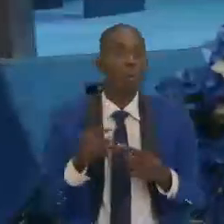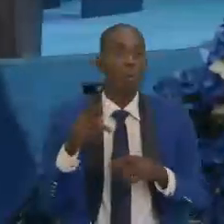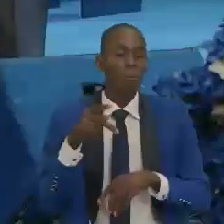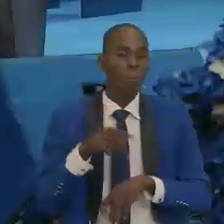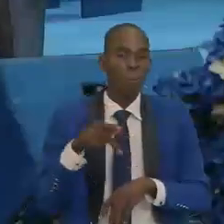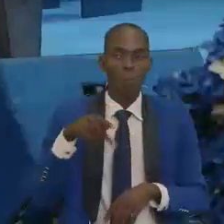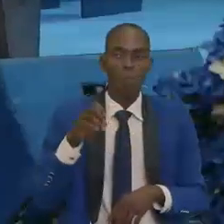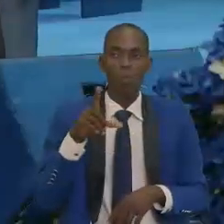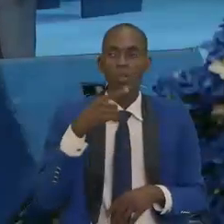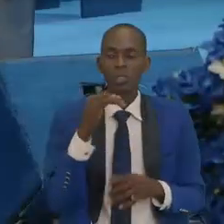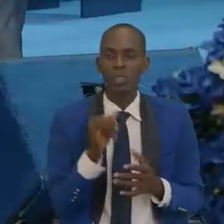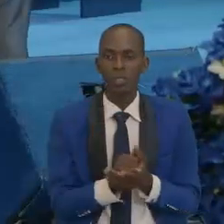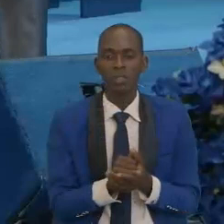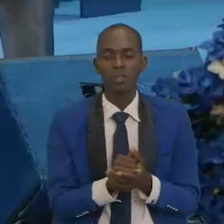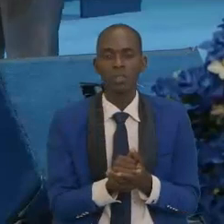be saved.